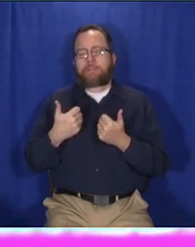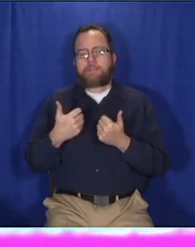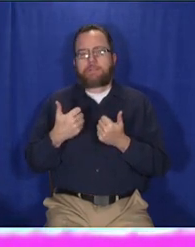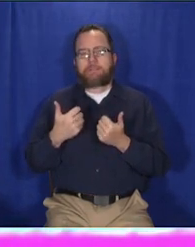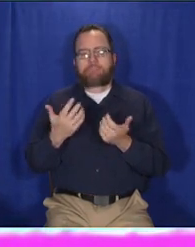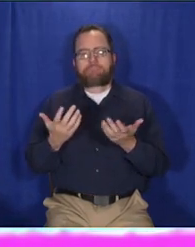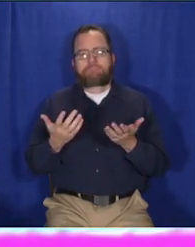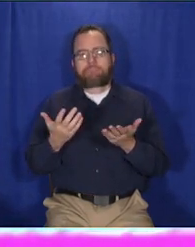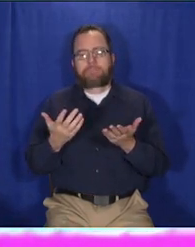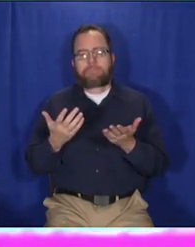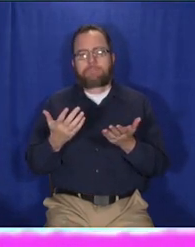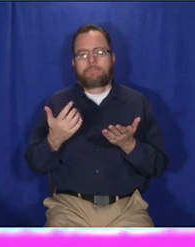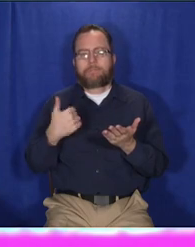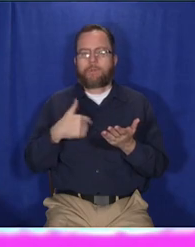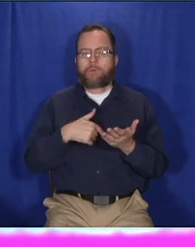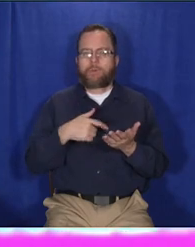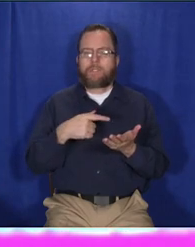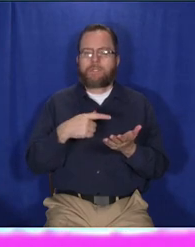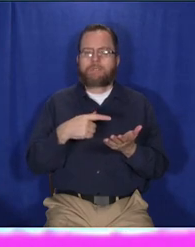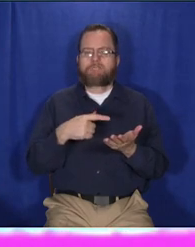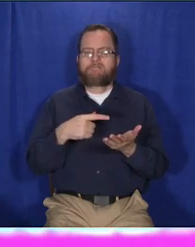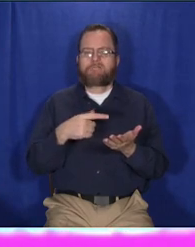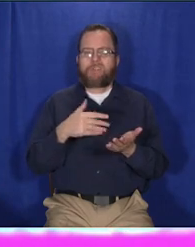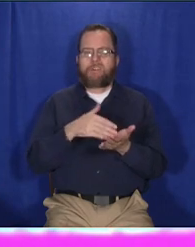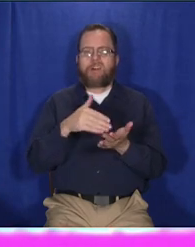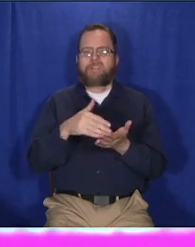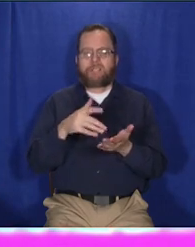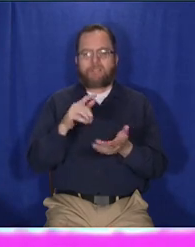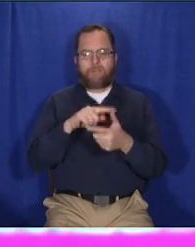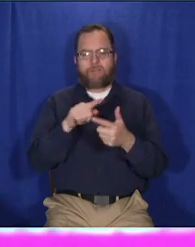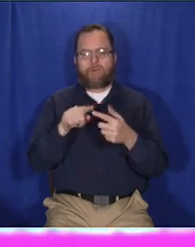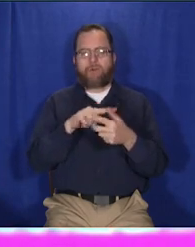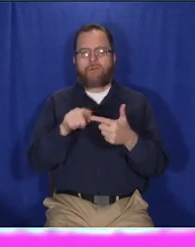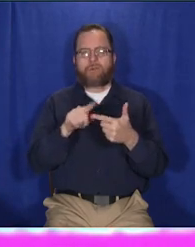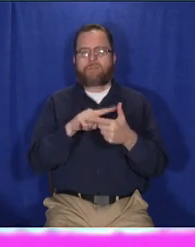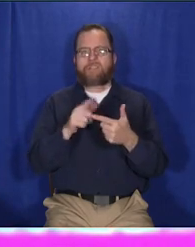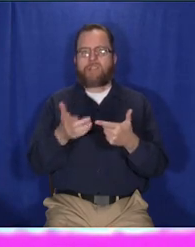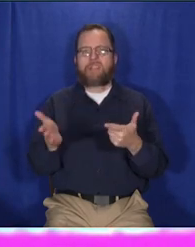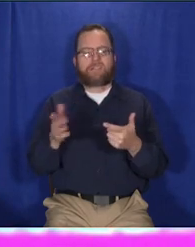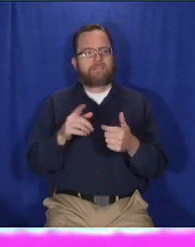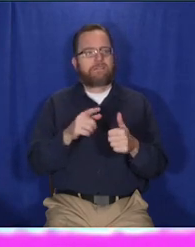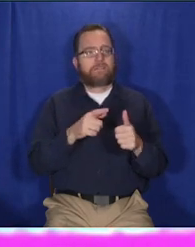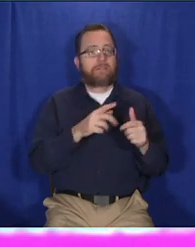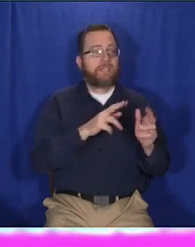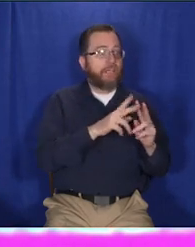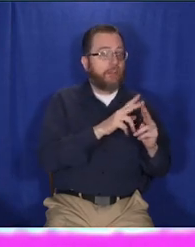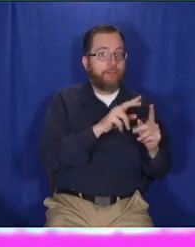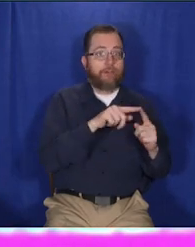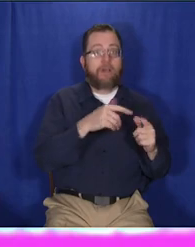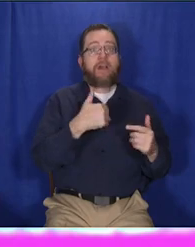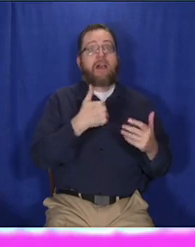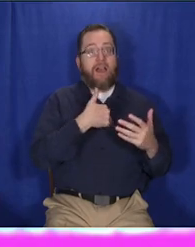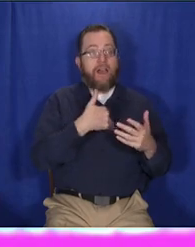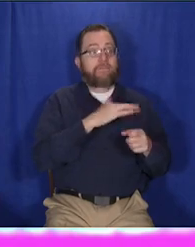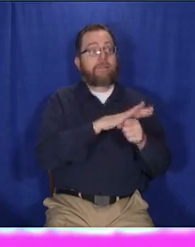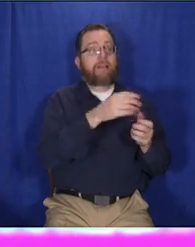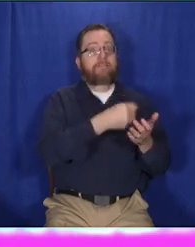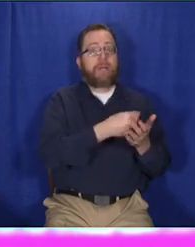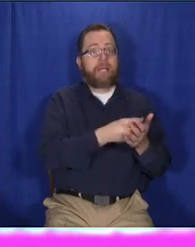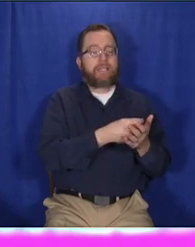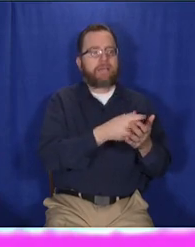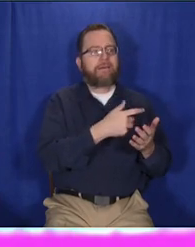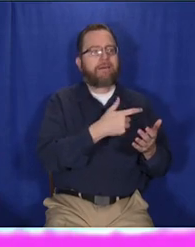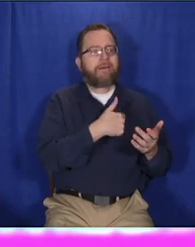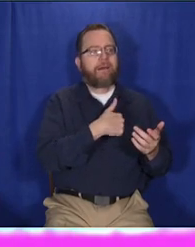of scarcity, we tend to clamp down. We tend to prioritize self-preservation, either trying to